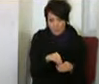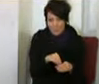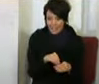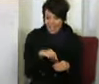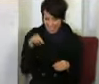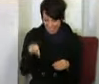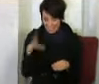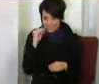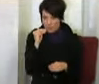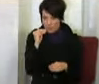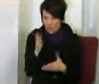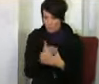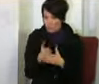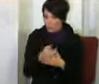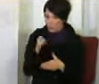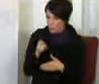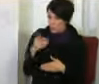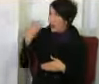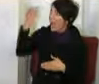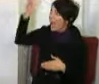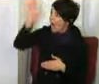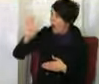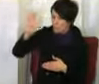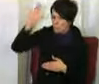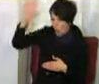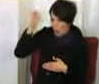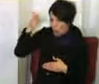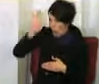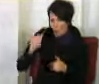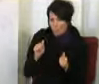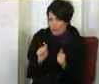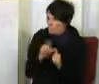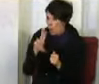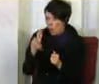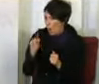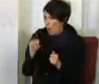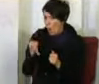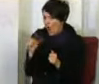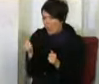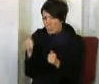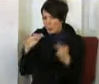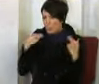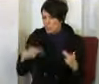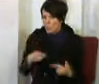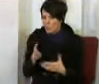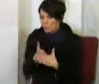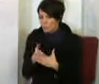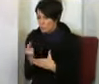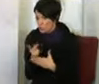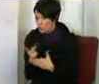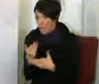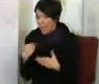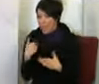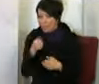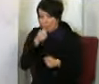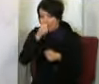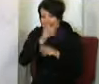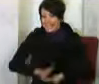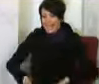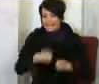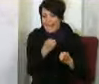in this, just between you and your God, with no human intervention whatsoever, there will be consecrated